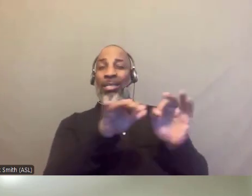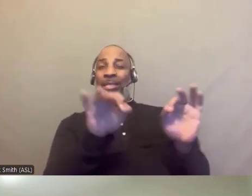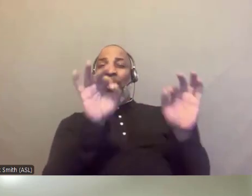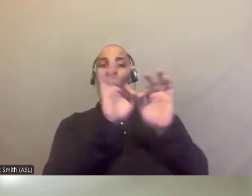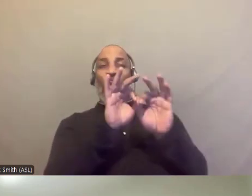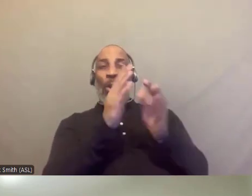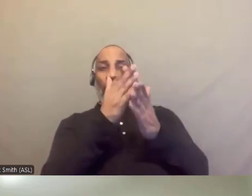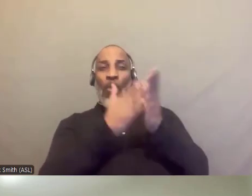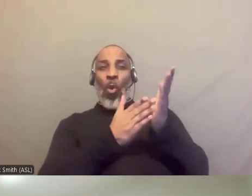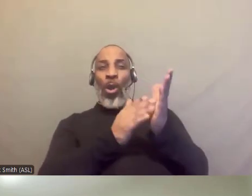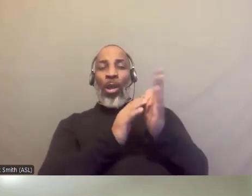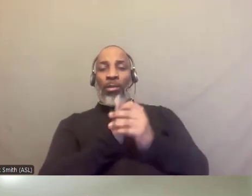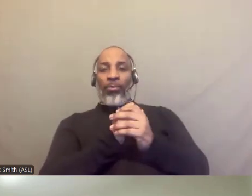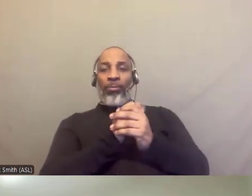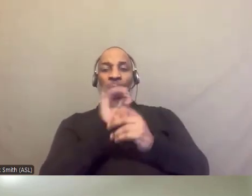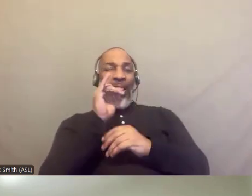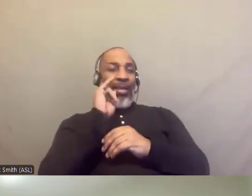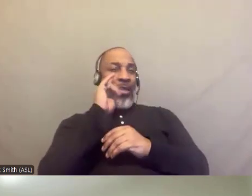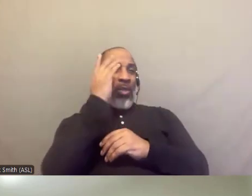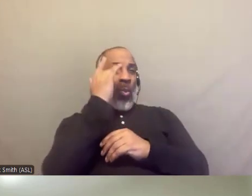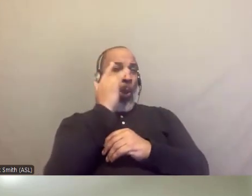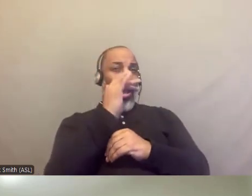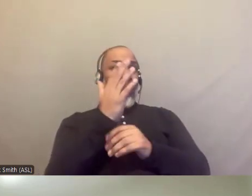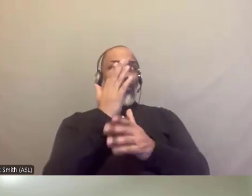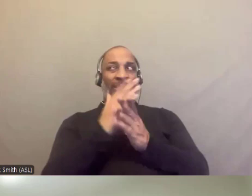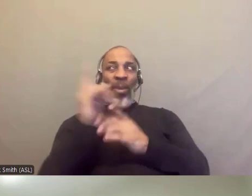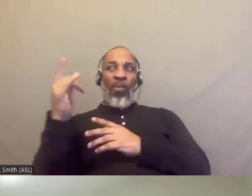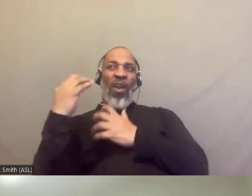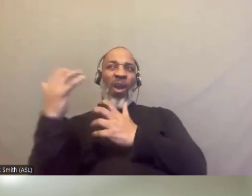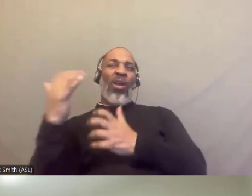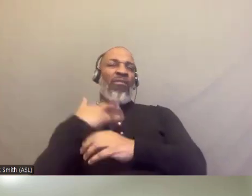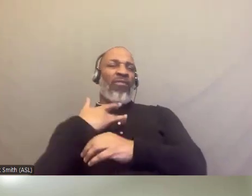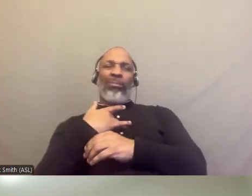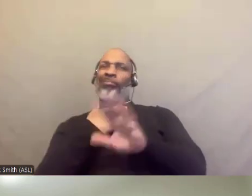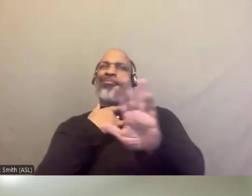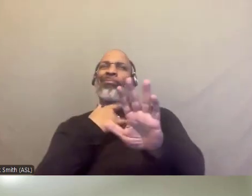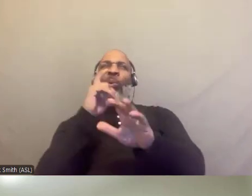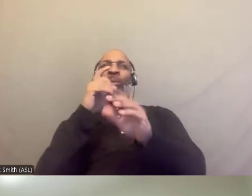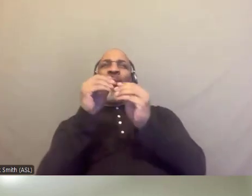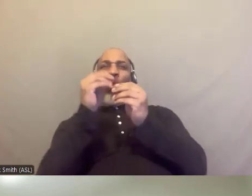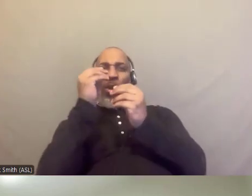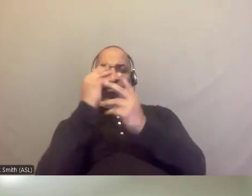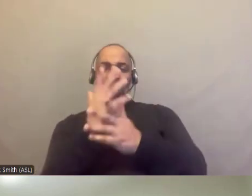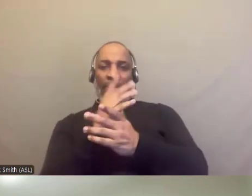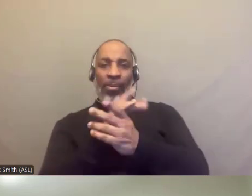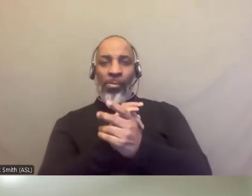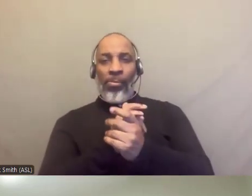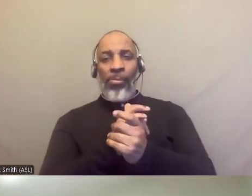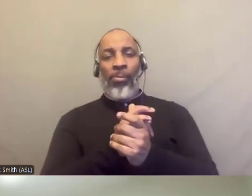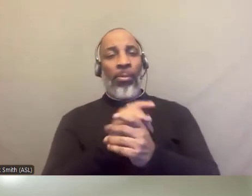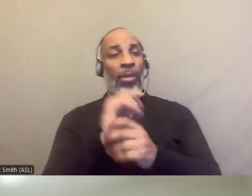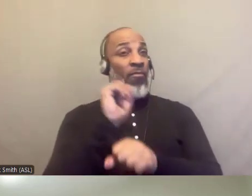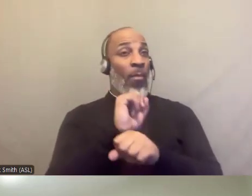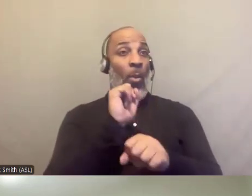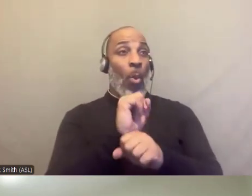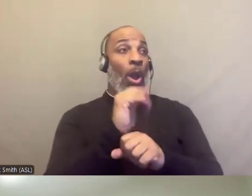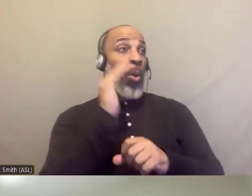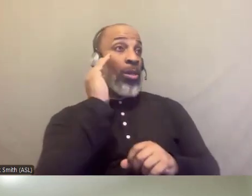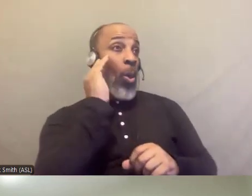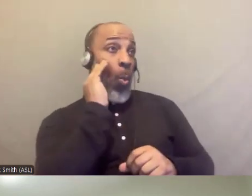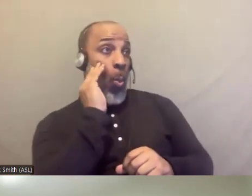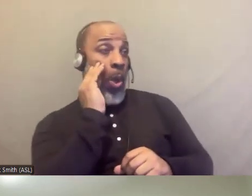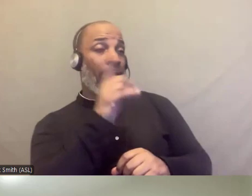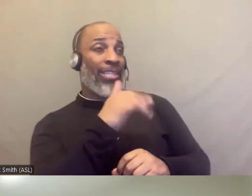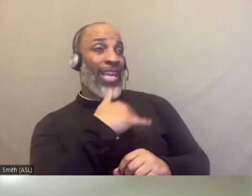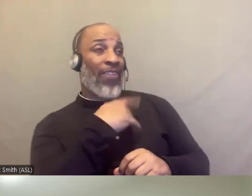and I think that might be why some of our audience felt that we need some more information. Because if the employer was aware that she